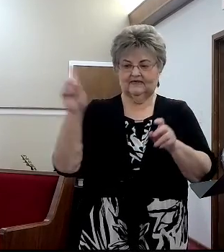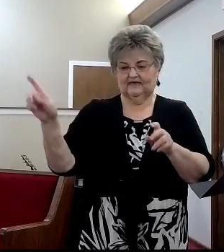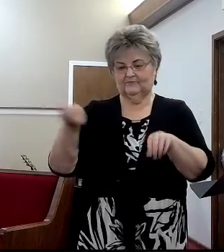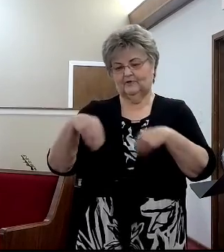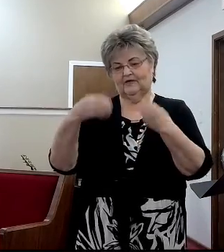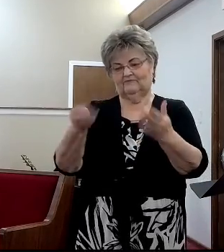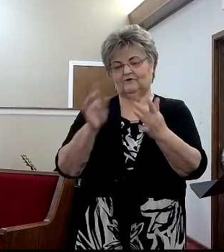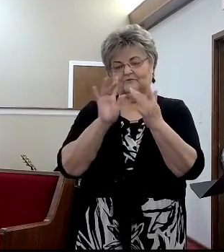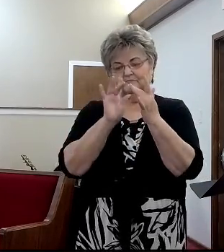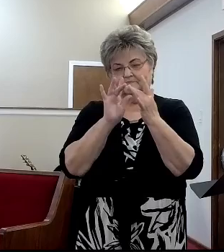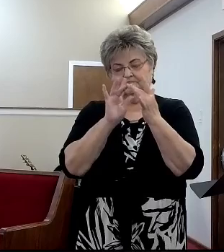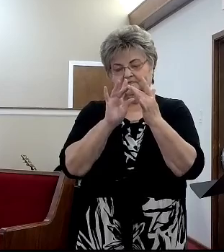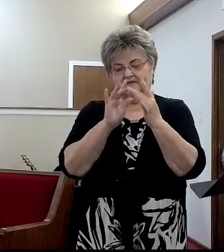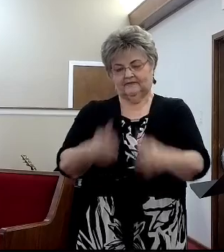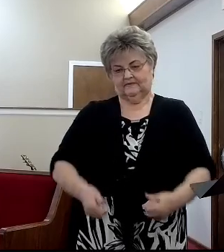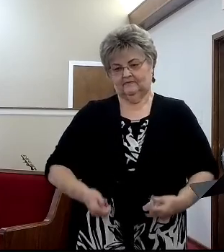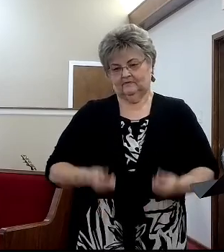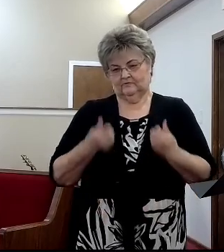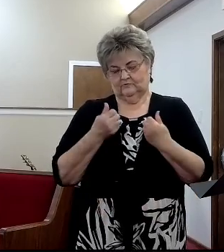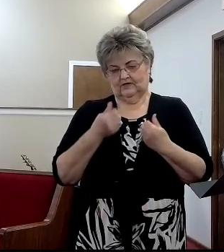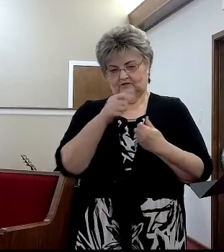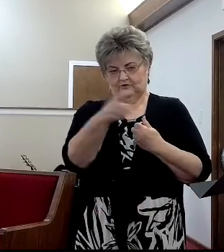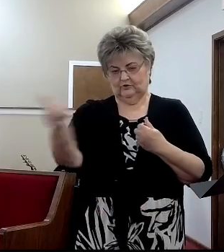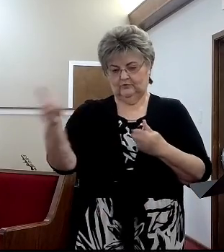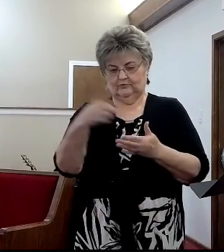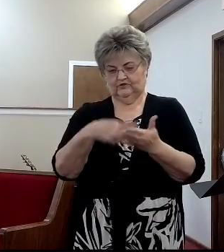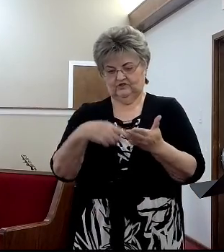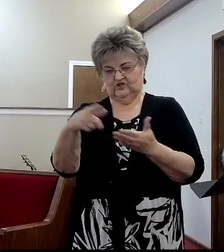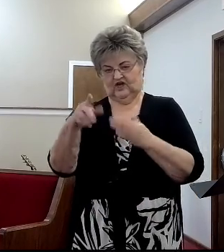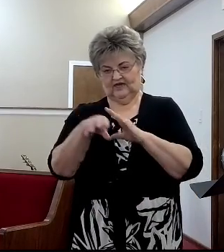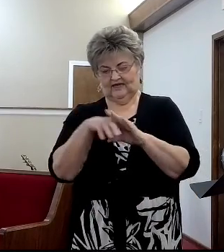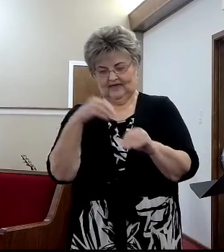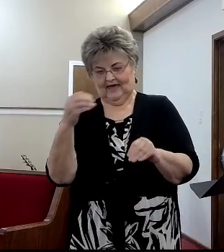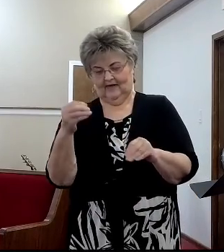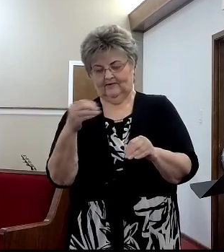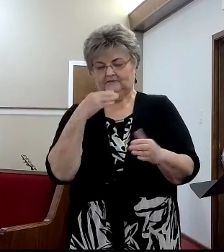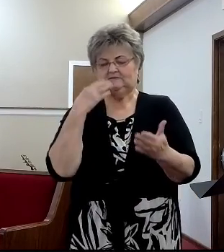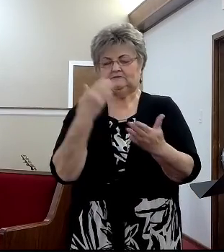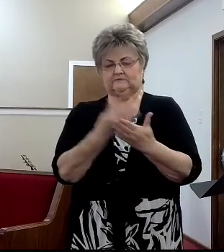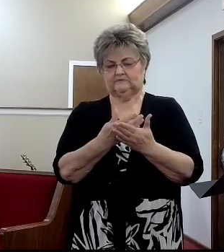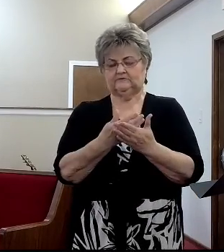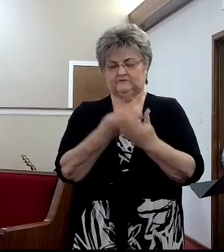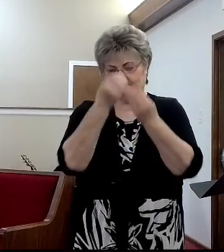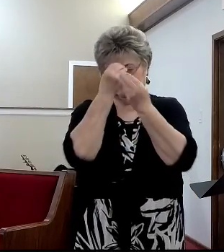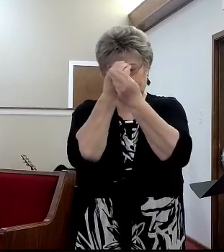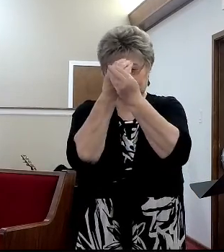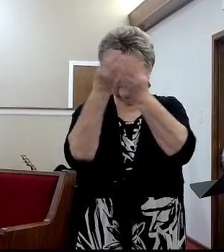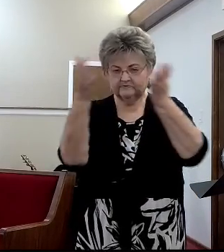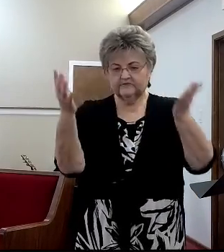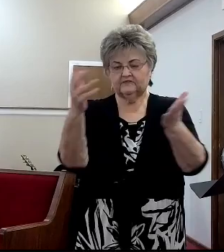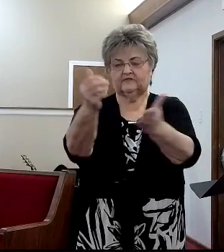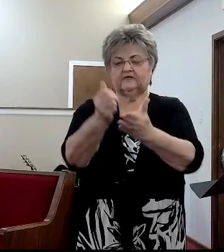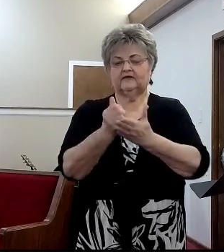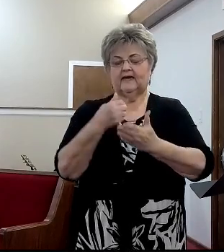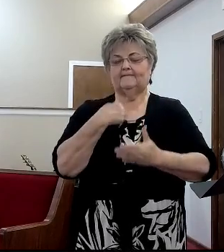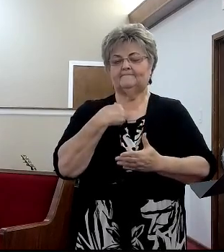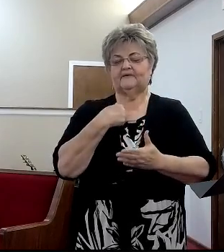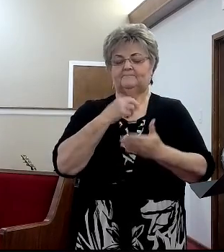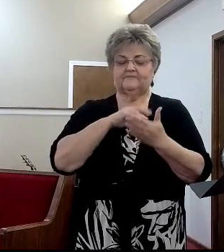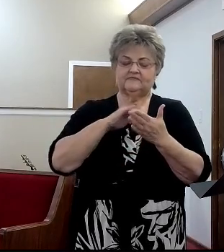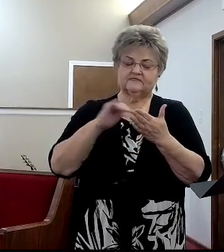the website. You can go check it out. A lot of good material out there. And definitely helped me in my study,